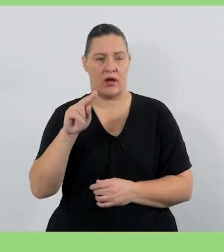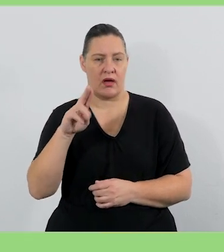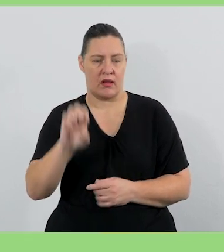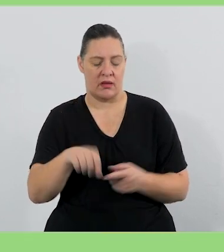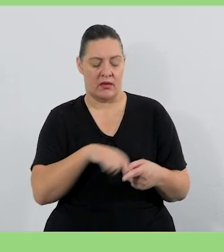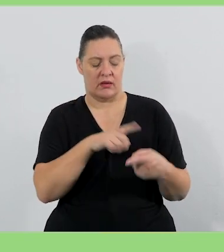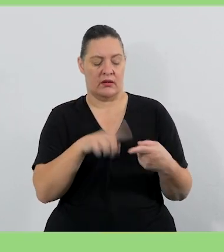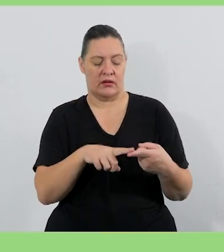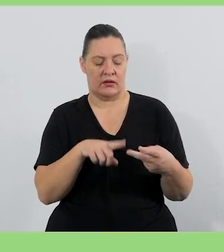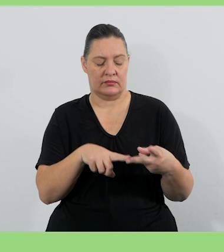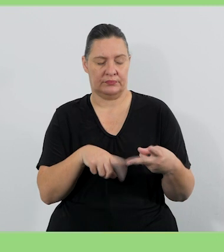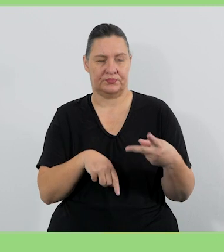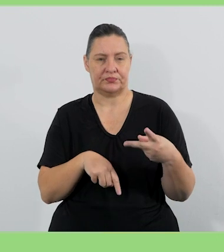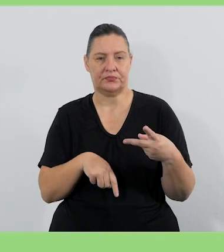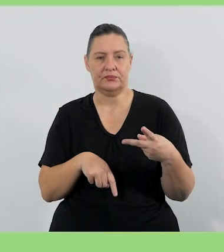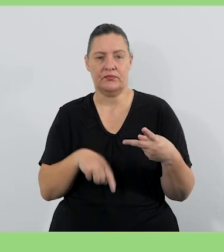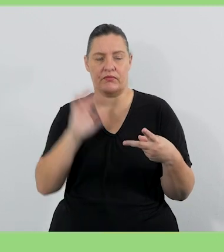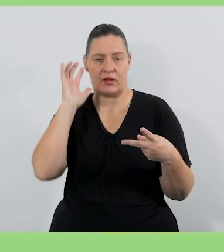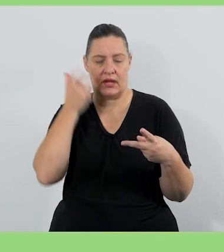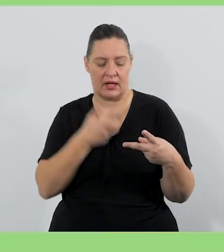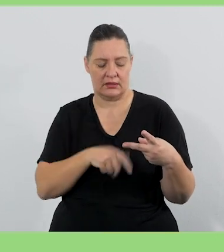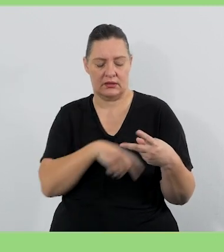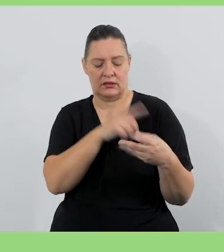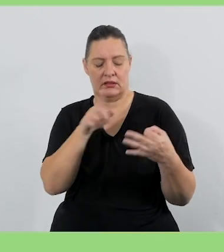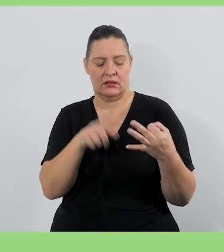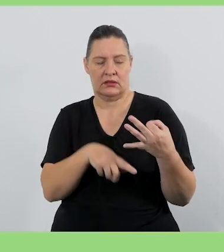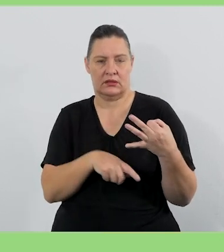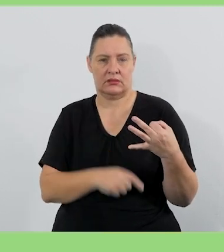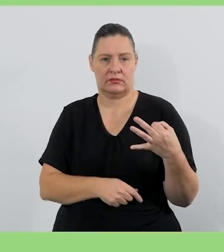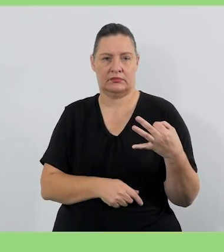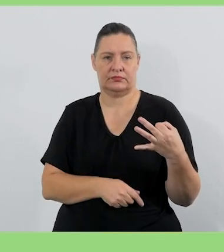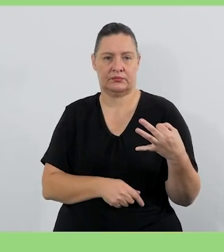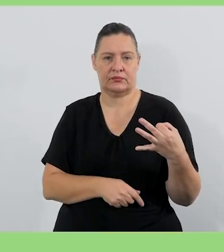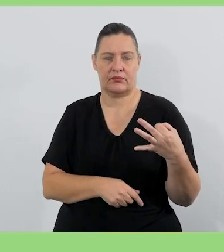And then the second one is a lion.